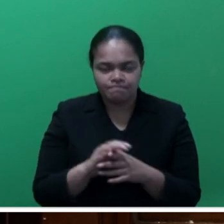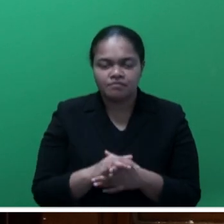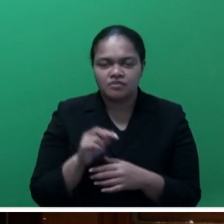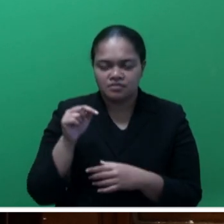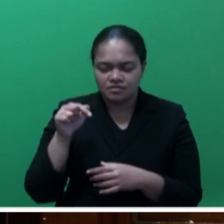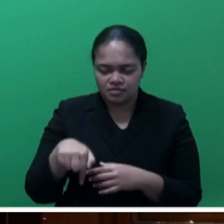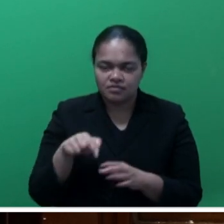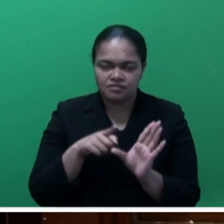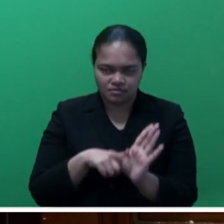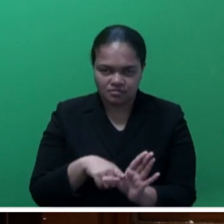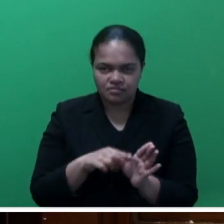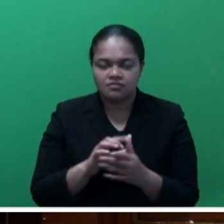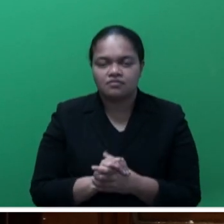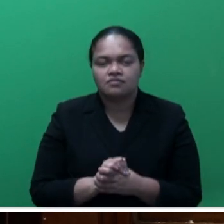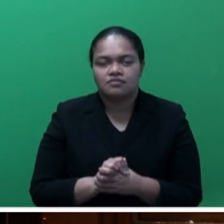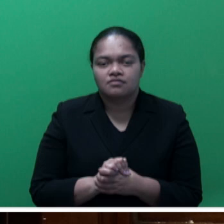year.